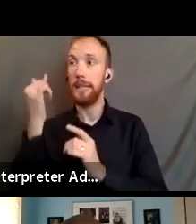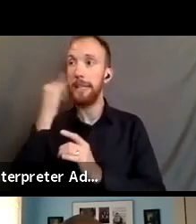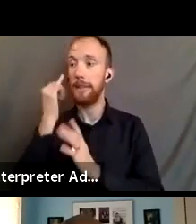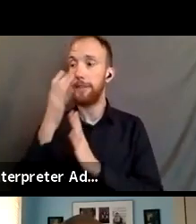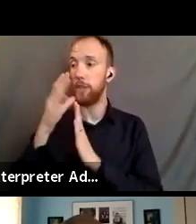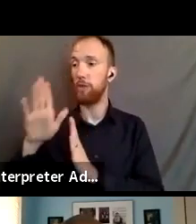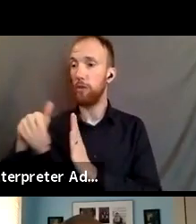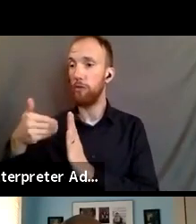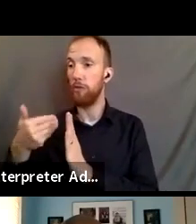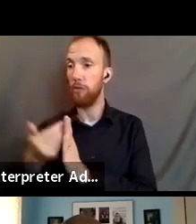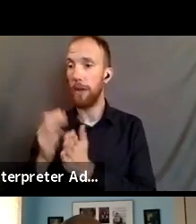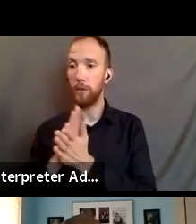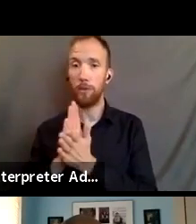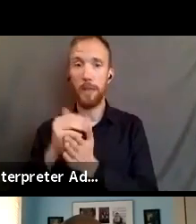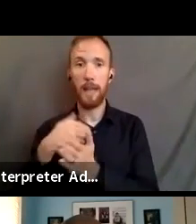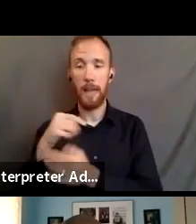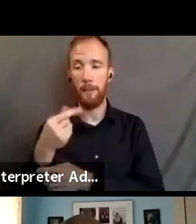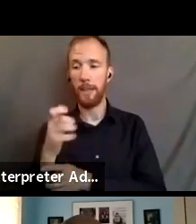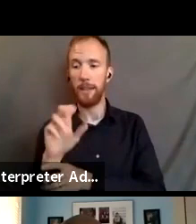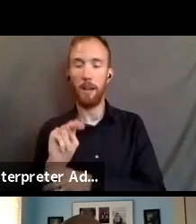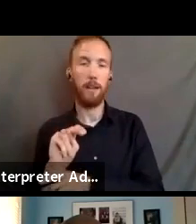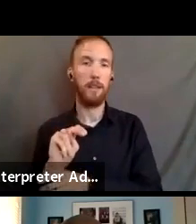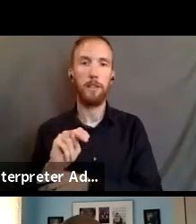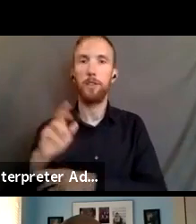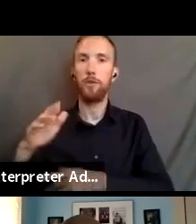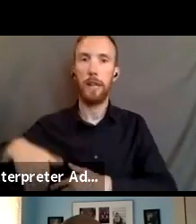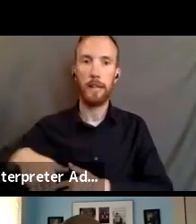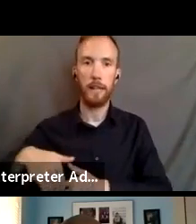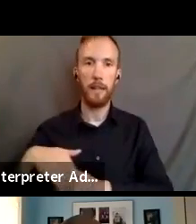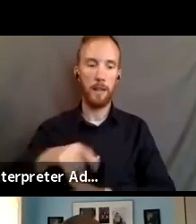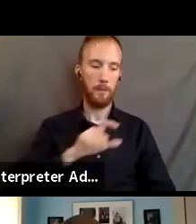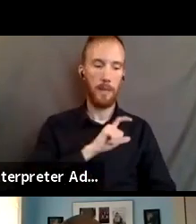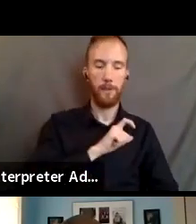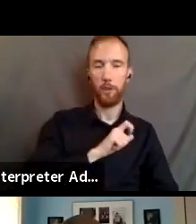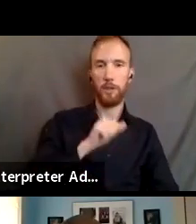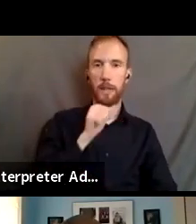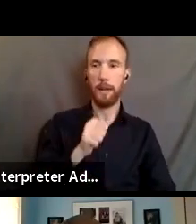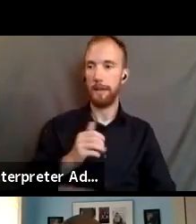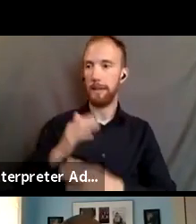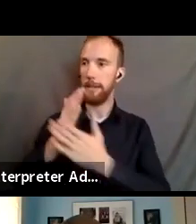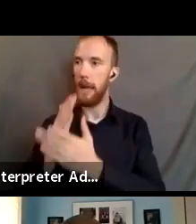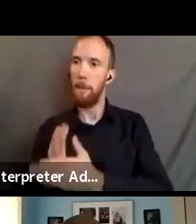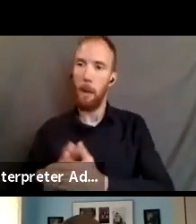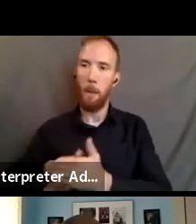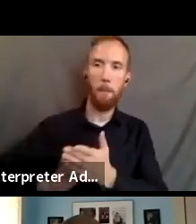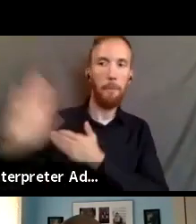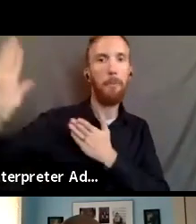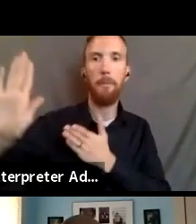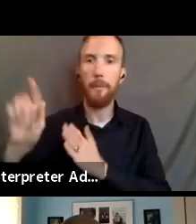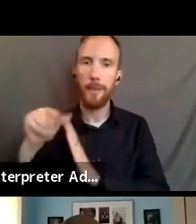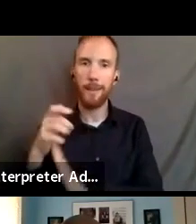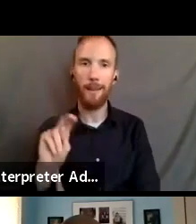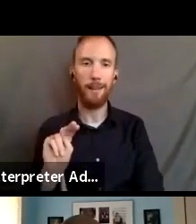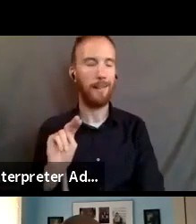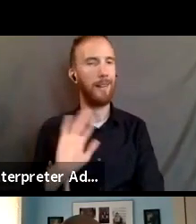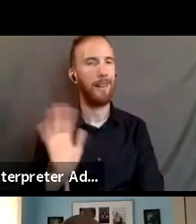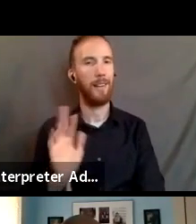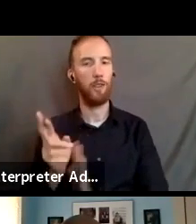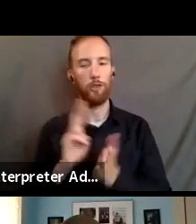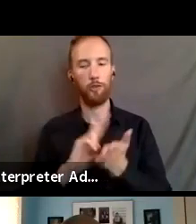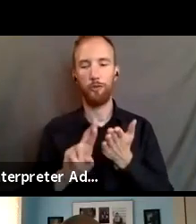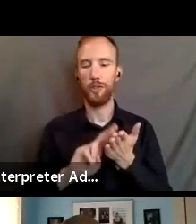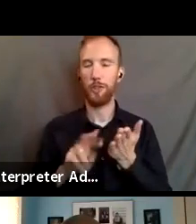police officer that's going to karate chop the gun out of their hand the researcher shows that that's not the case if we really want to keep our students safe we need to have a